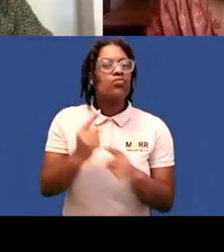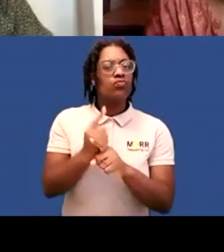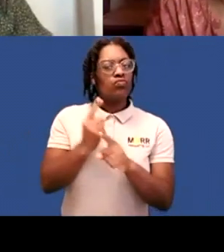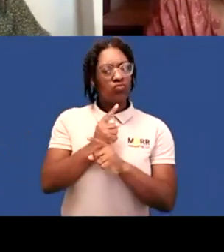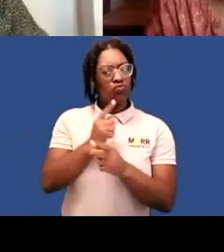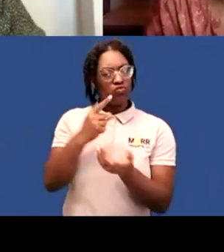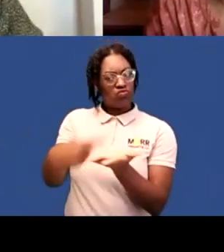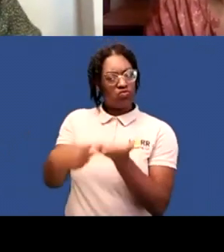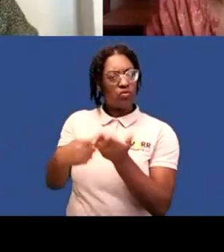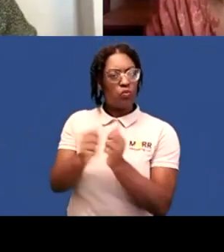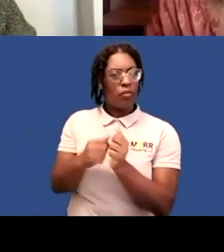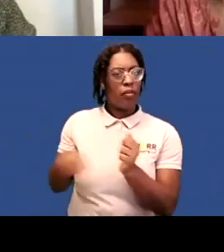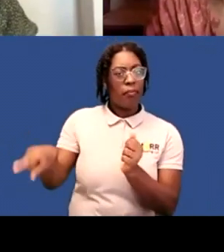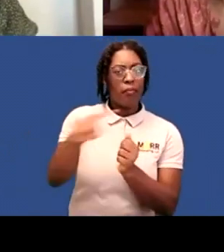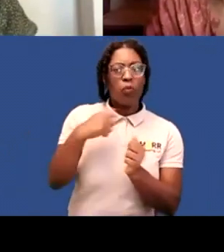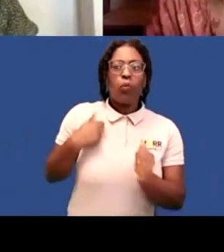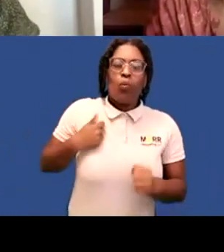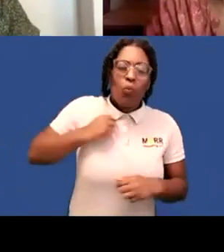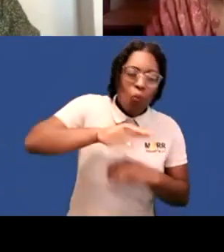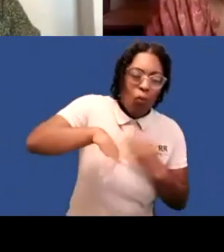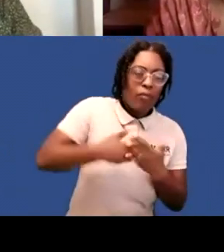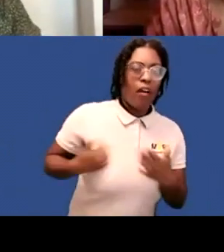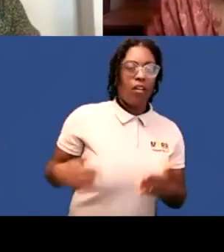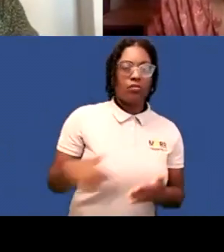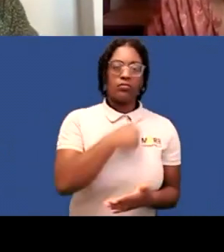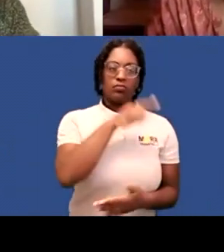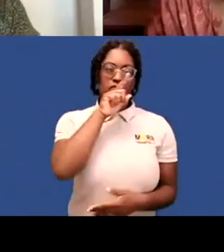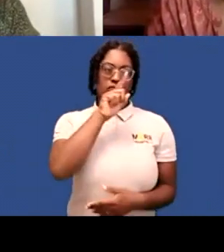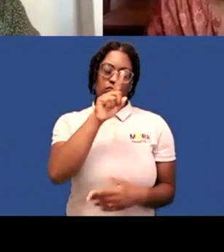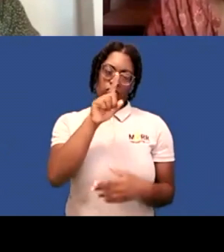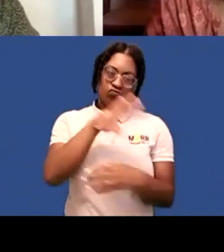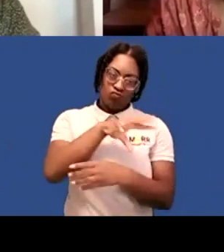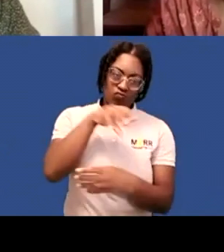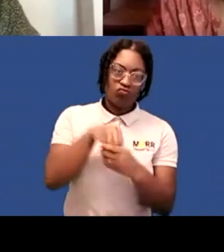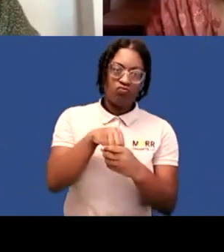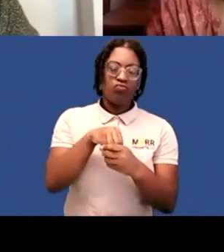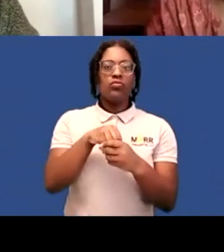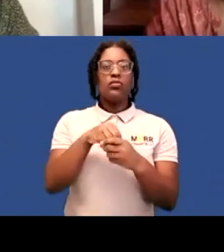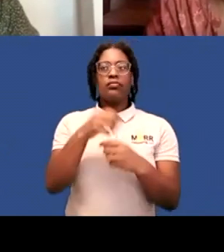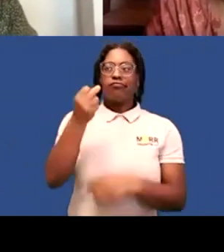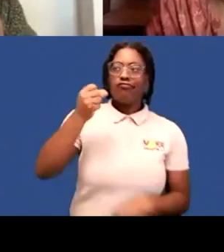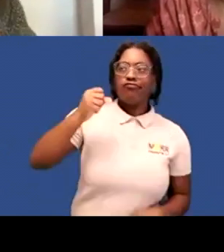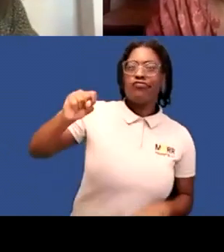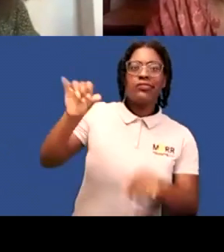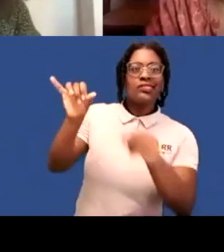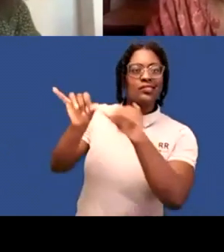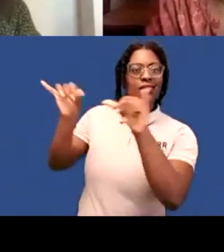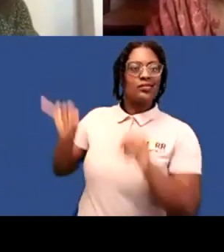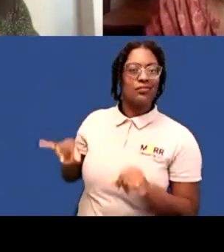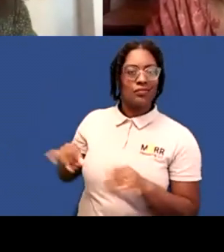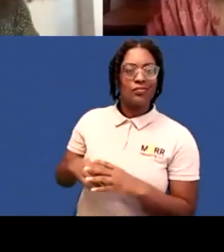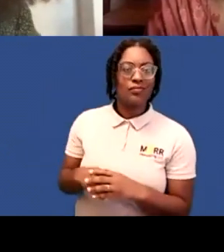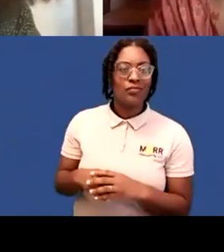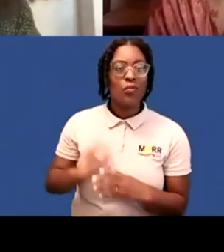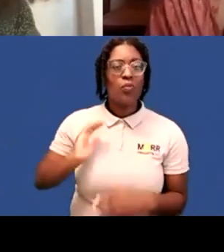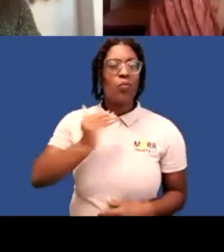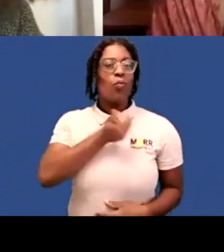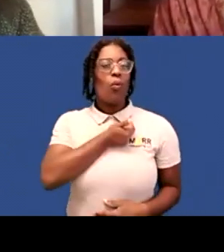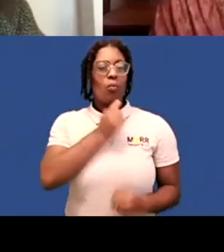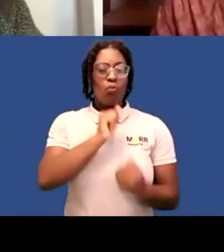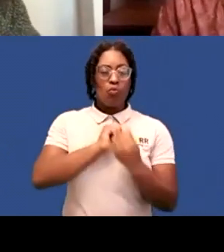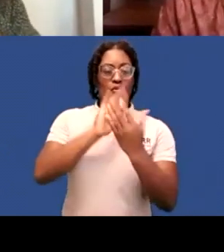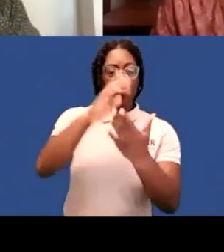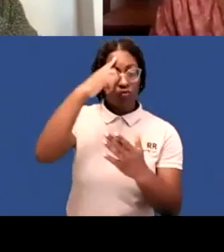play a role in anti-racism and social justice, and how we have to approach our pedagogy, not just with love, but